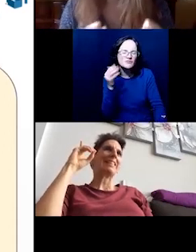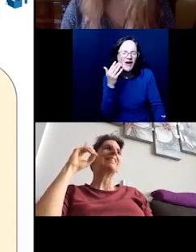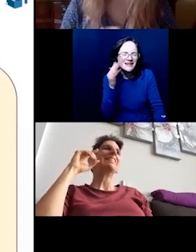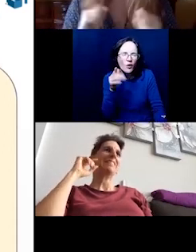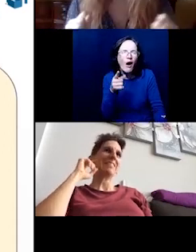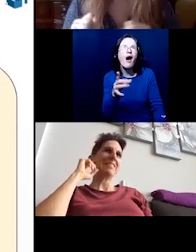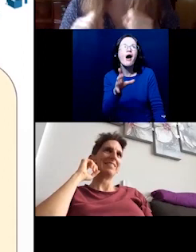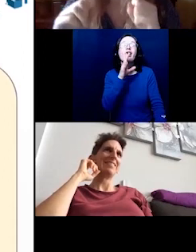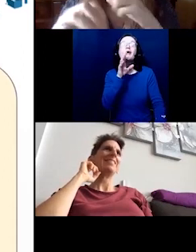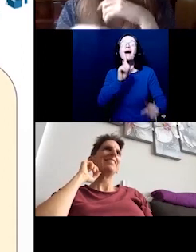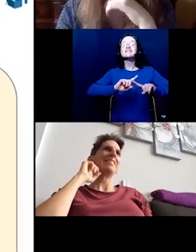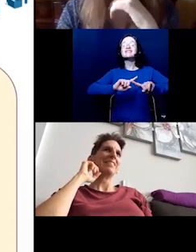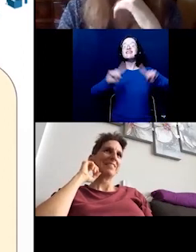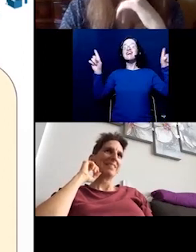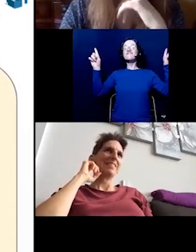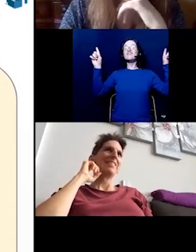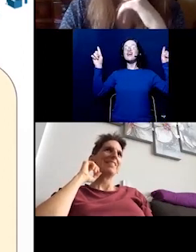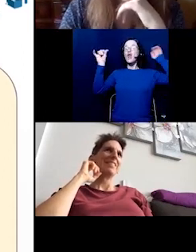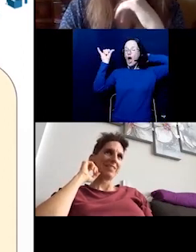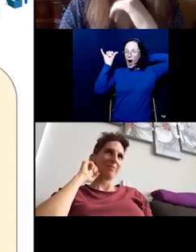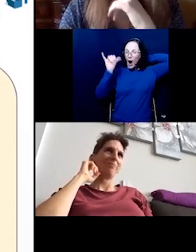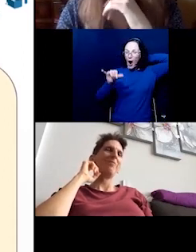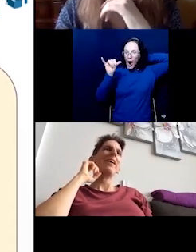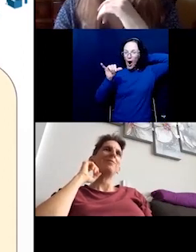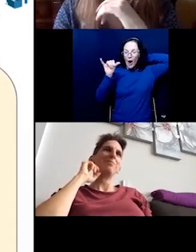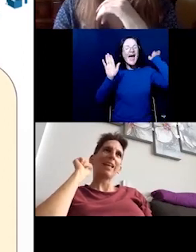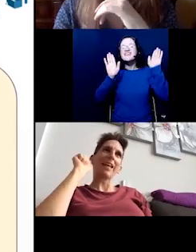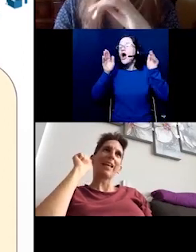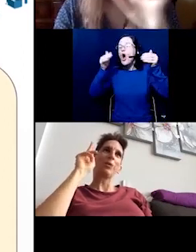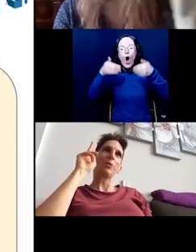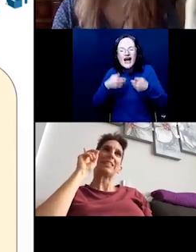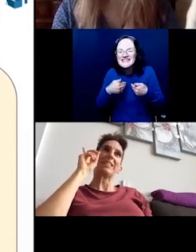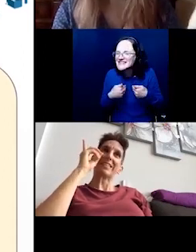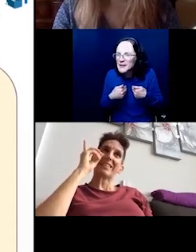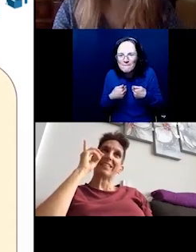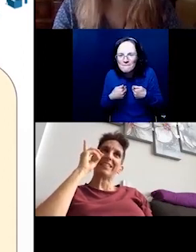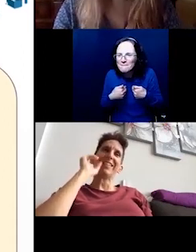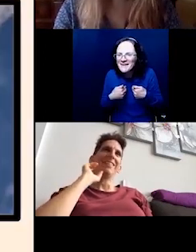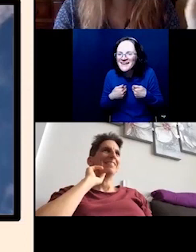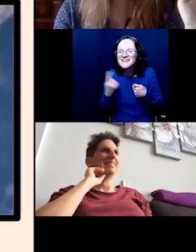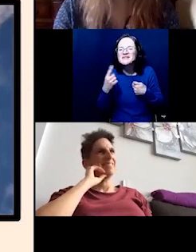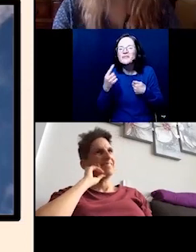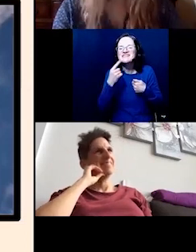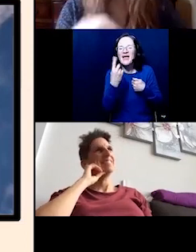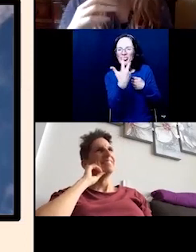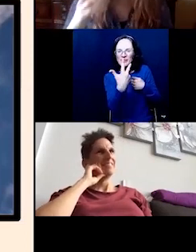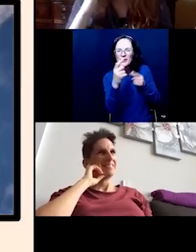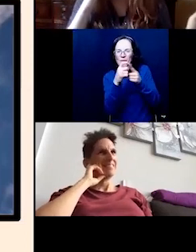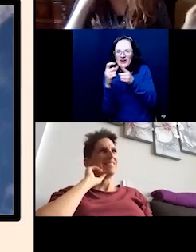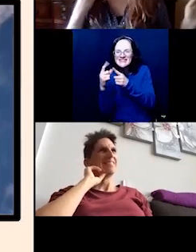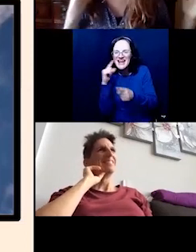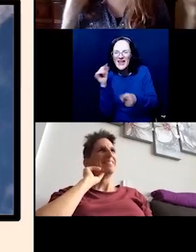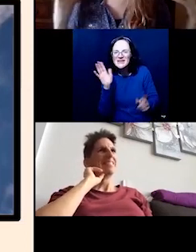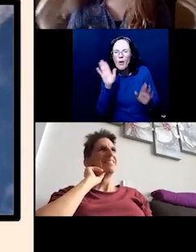talking about persons on the autism spectrum right now. So yeah, okay. So let's go to the next slide. So